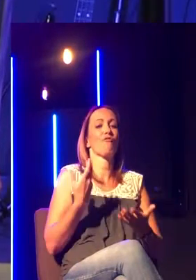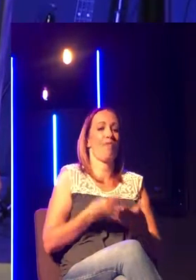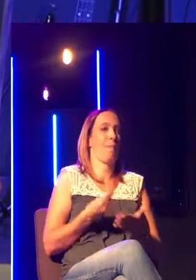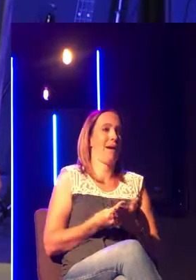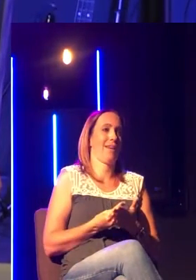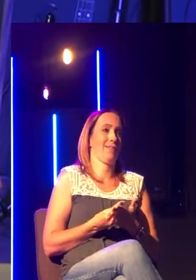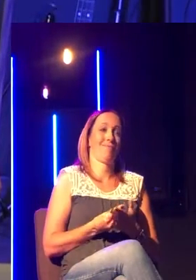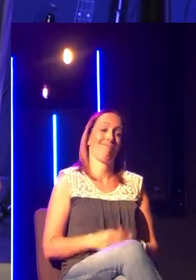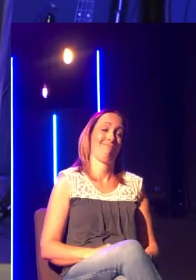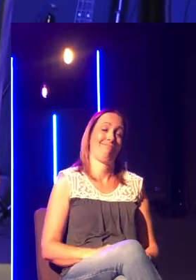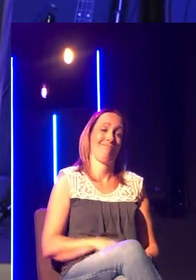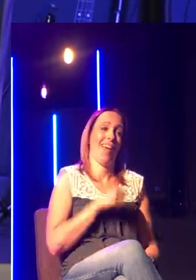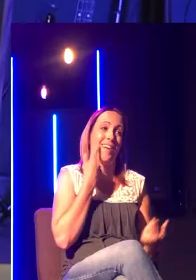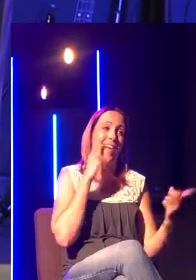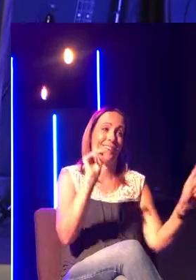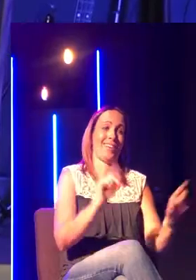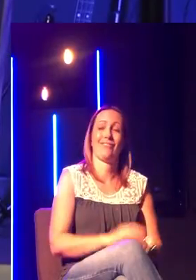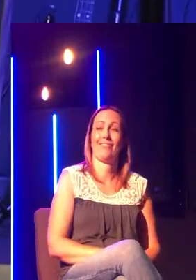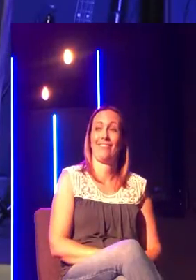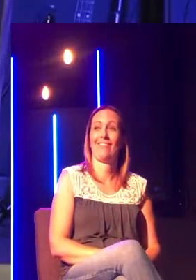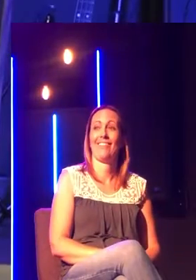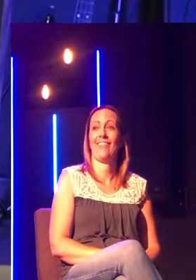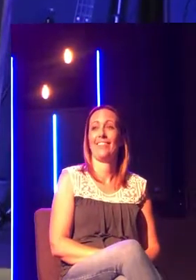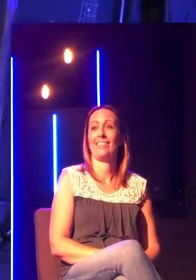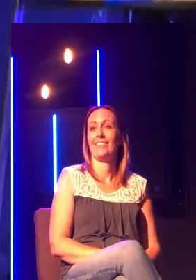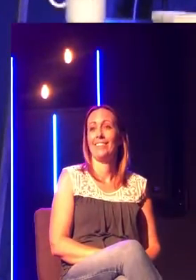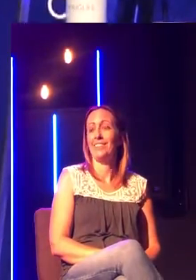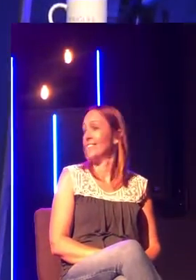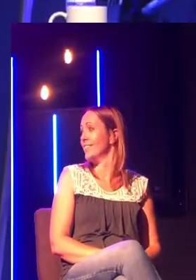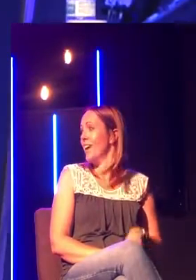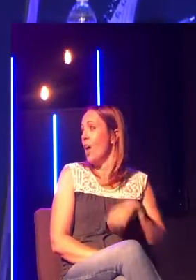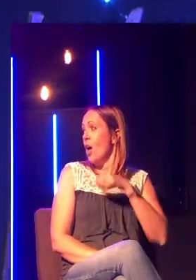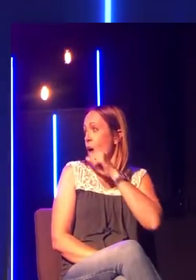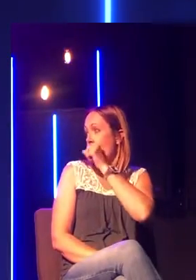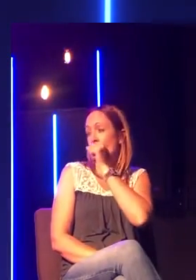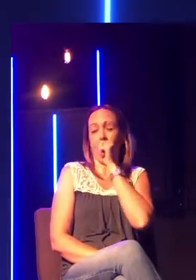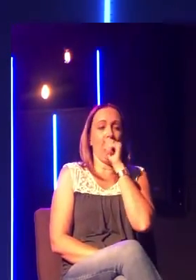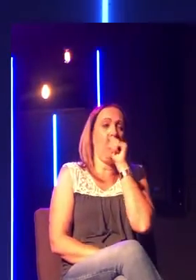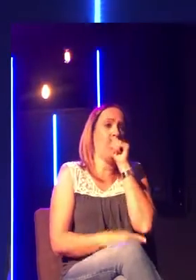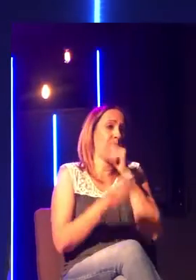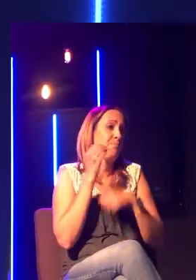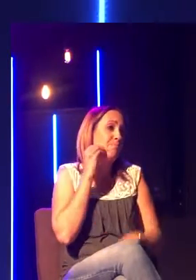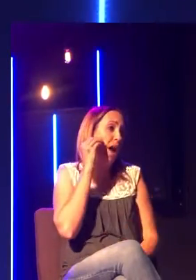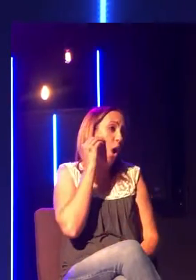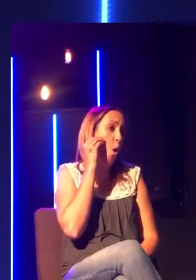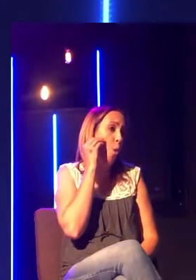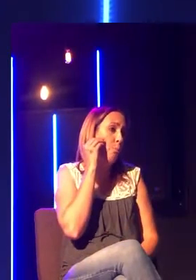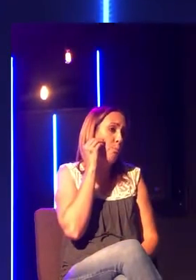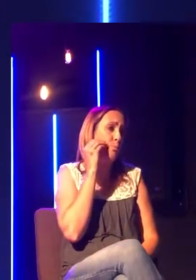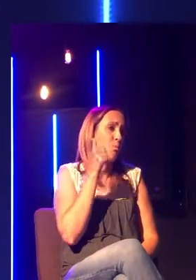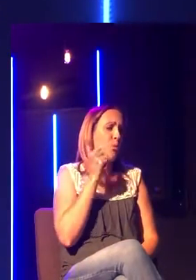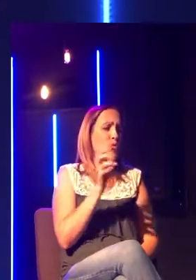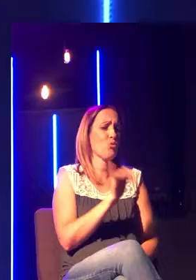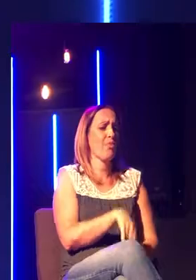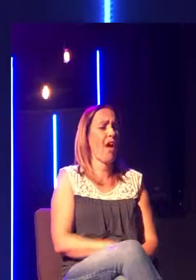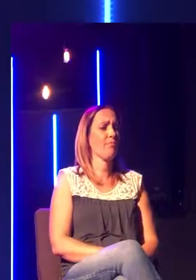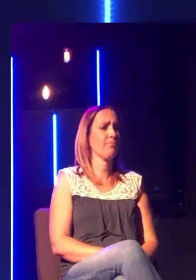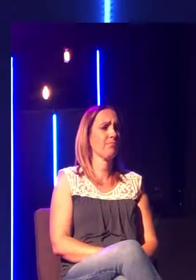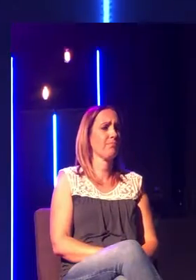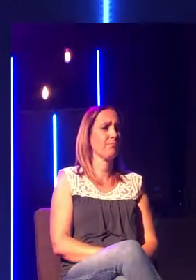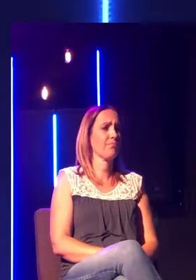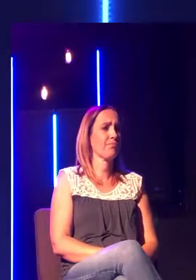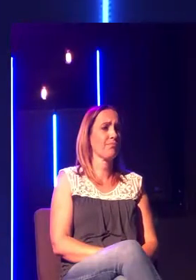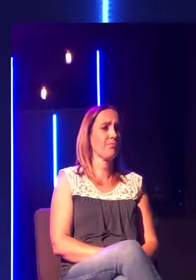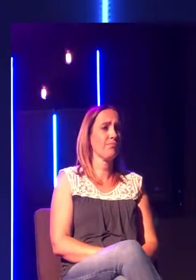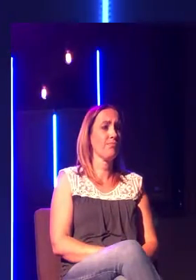That is not going to go over very well. Now, we wouldn't do that at home. We wouldn't do that at work. Not